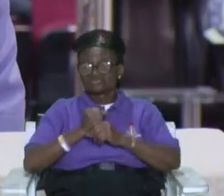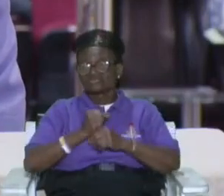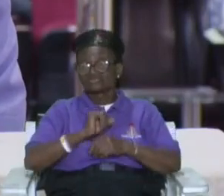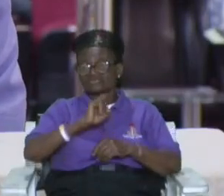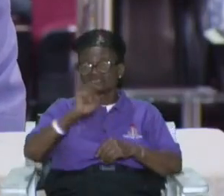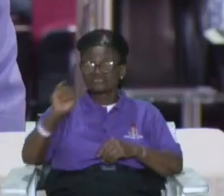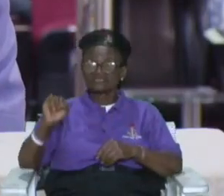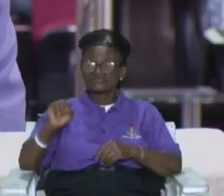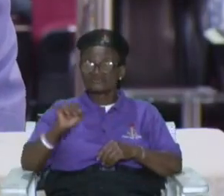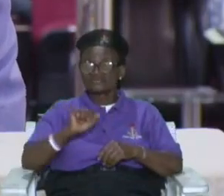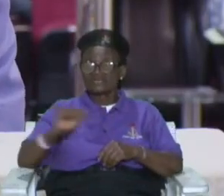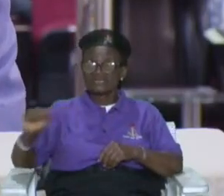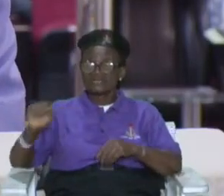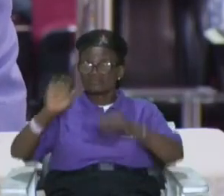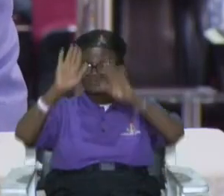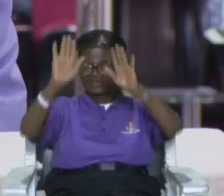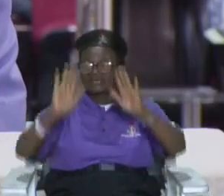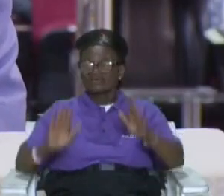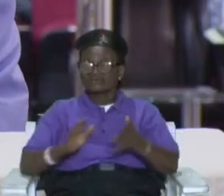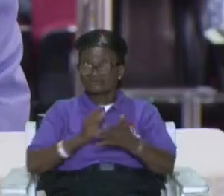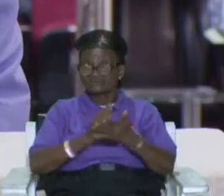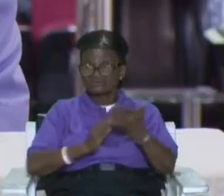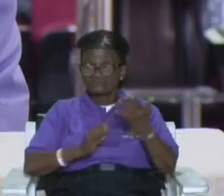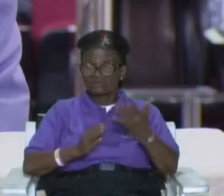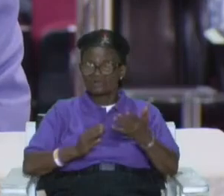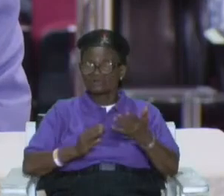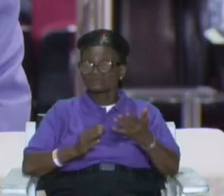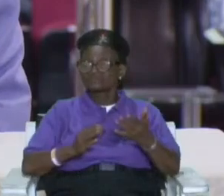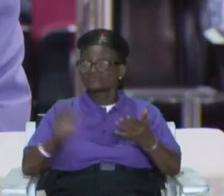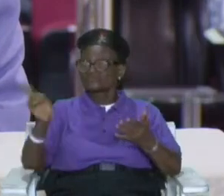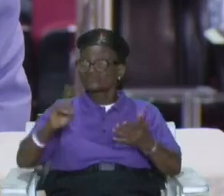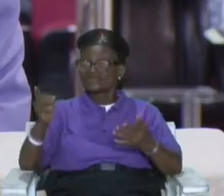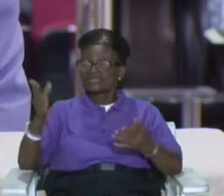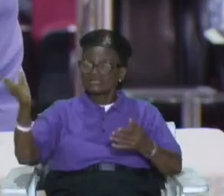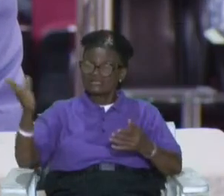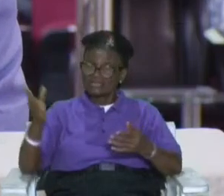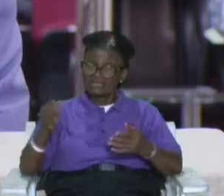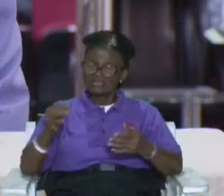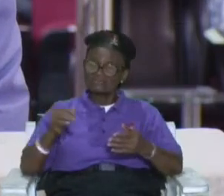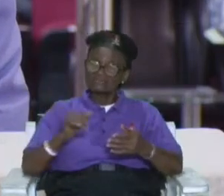screaming. In Acts chapter 19, from verse 11 to 12,